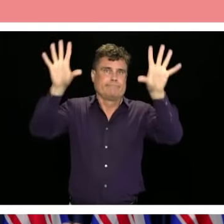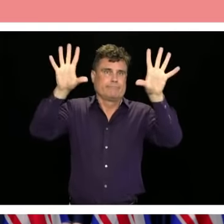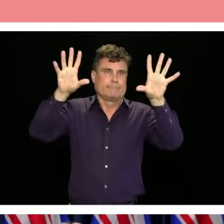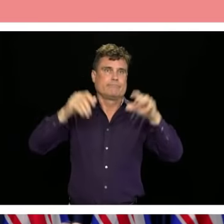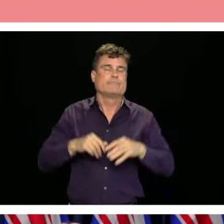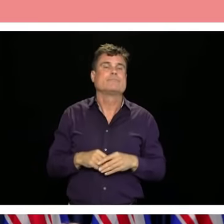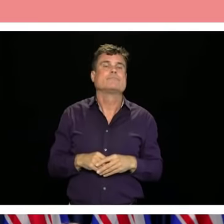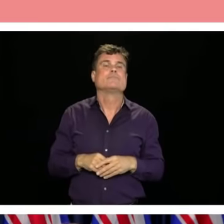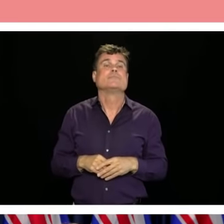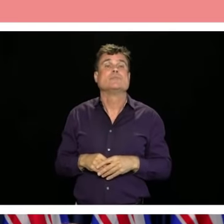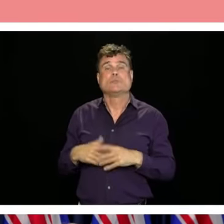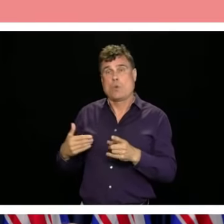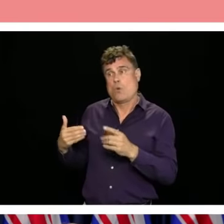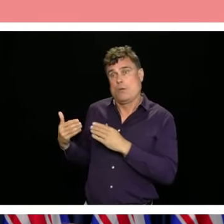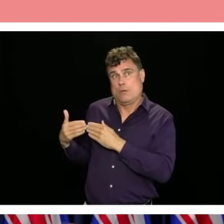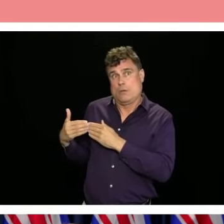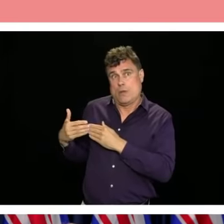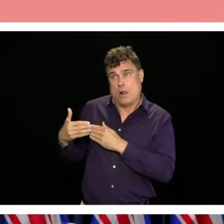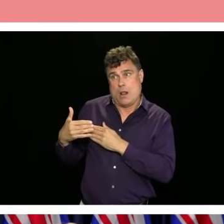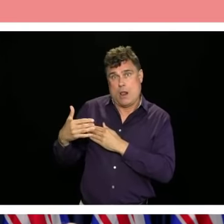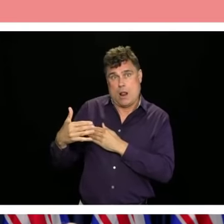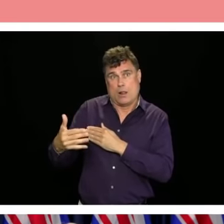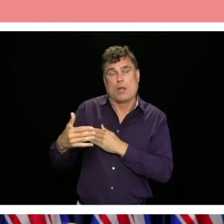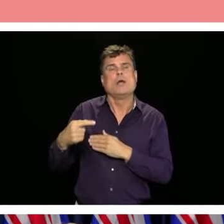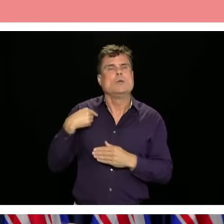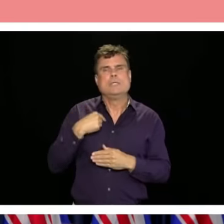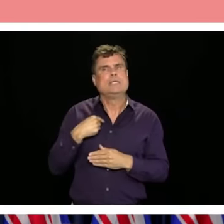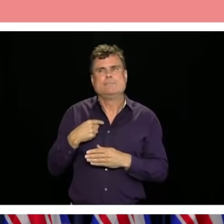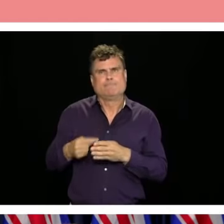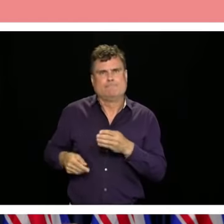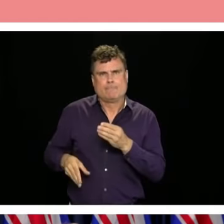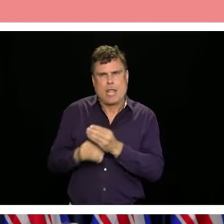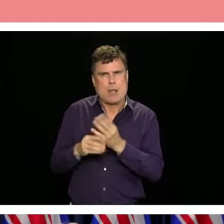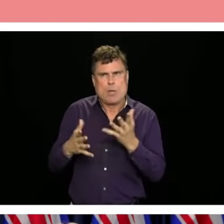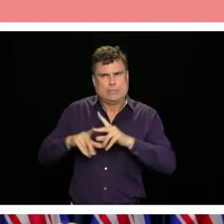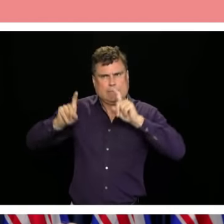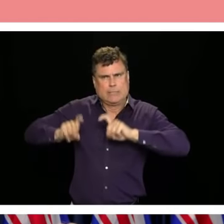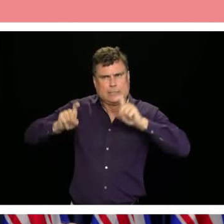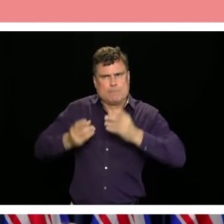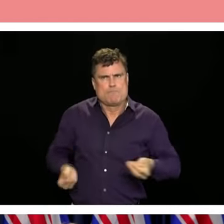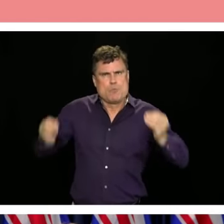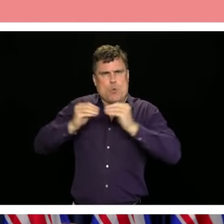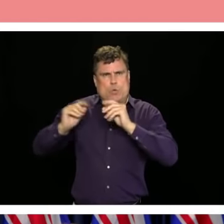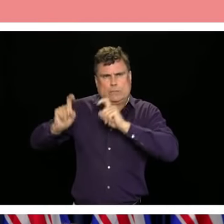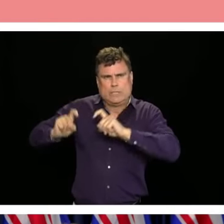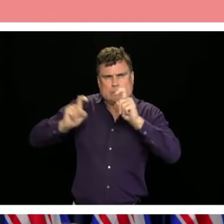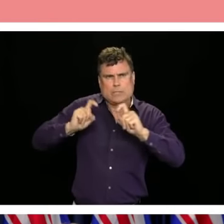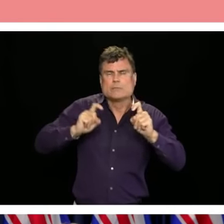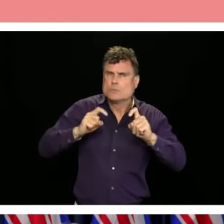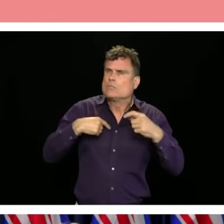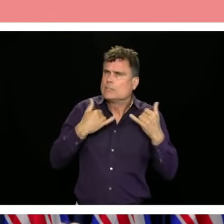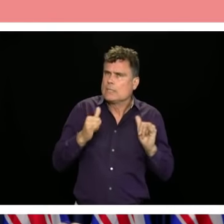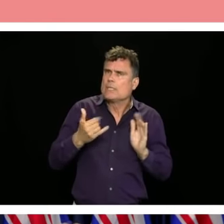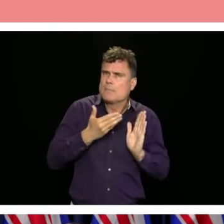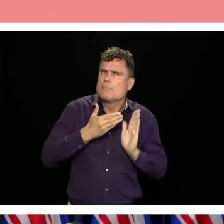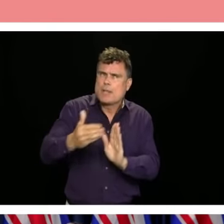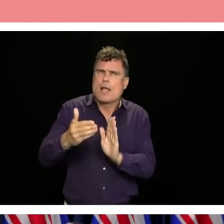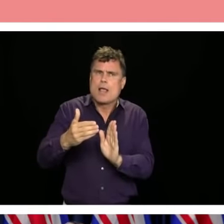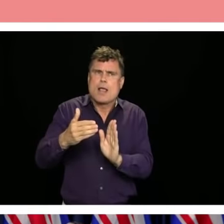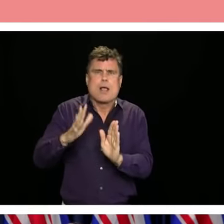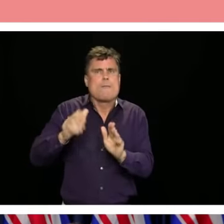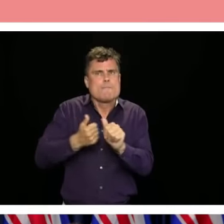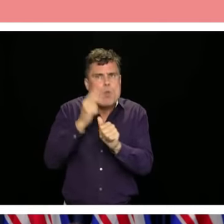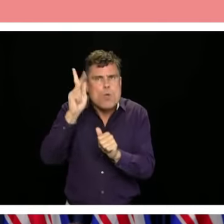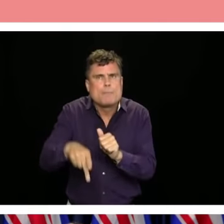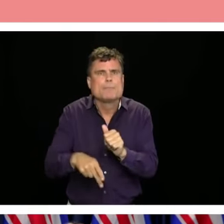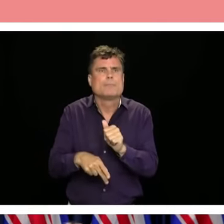our strategy to understand that impact is to ensure that those people will be followed up on with serology testing as soon